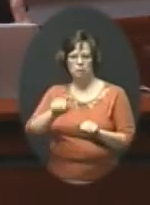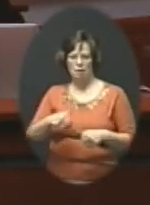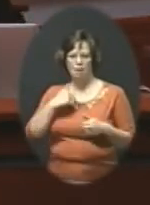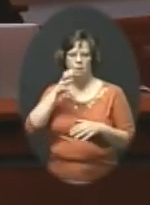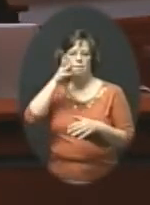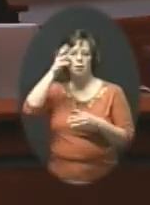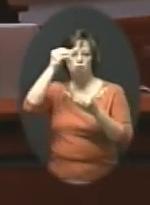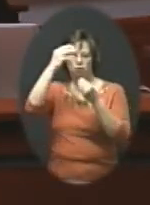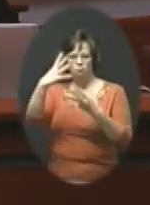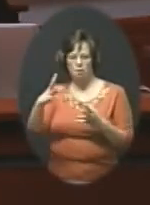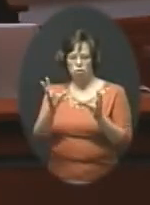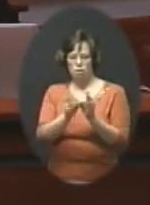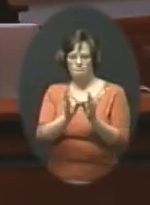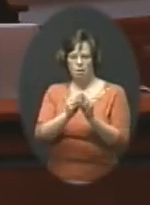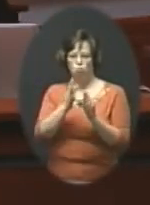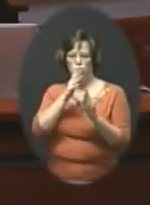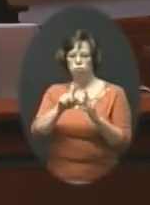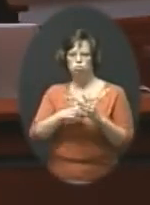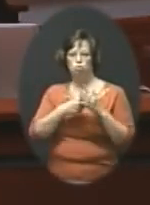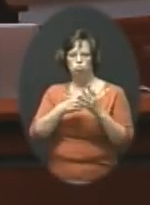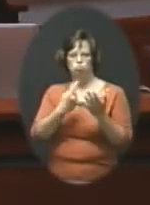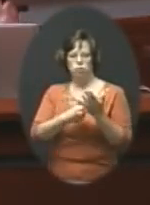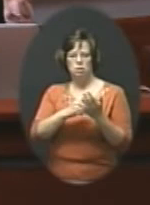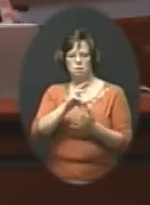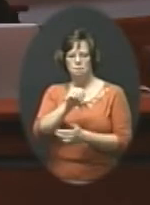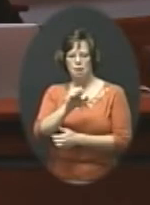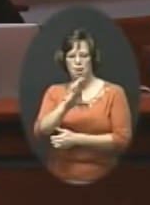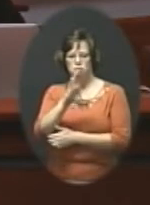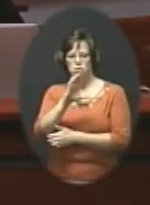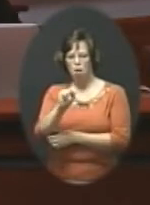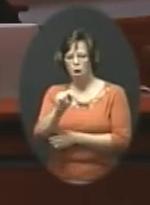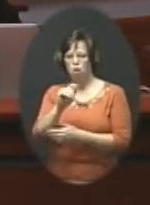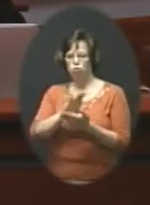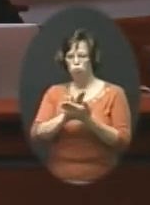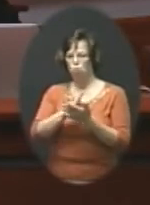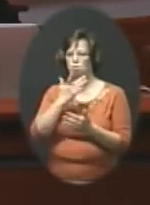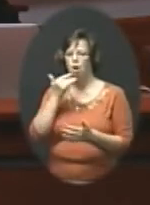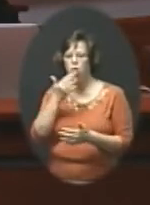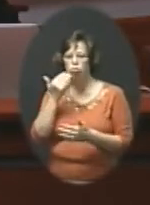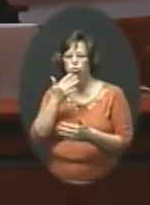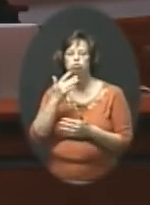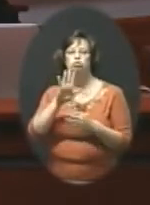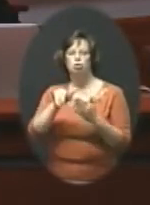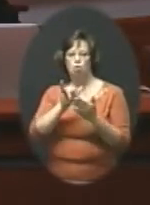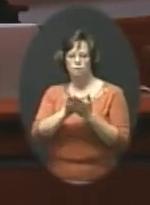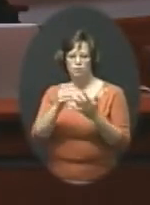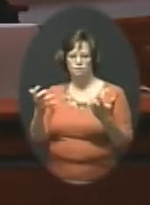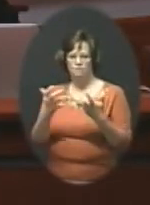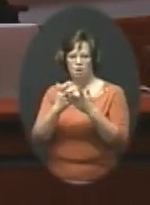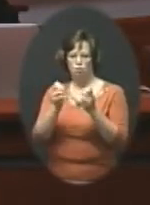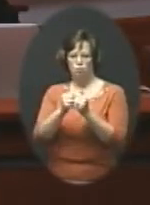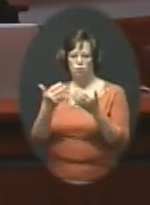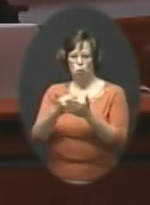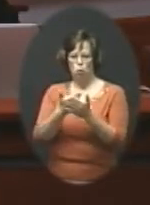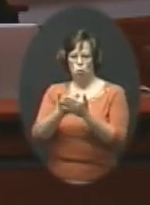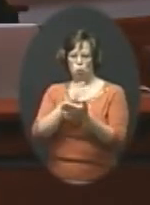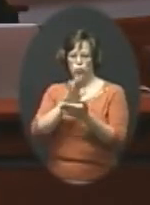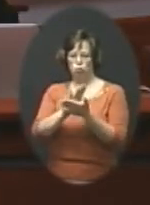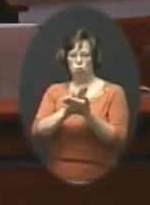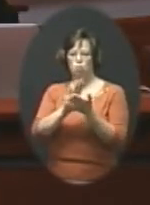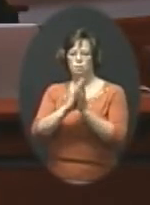parent information meetings. They're going to start to talk about mascot and school colors and all those things that go along with the brand new school. So we're getting